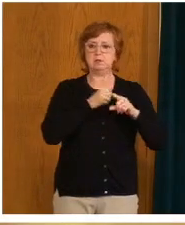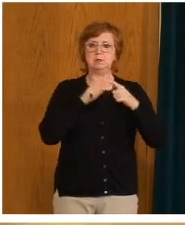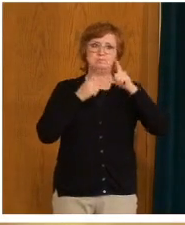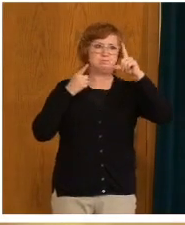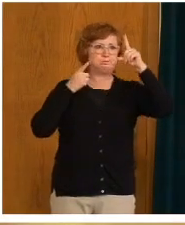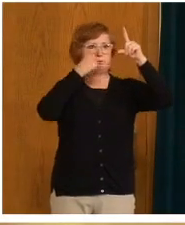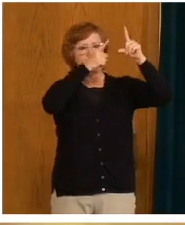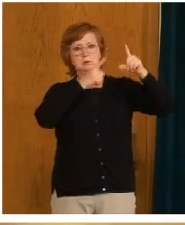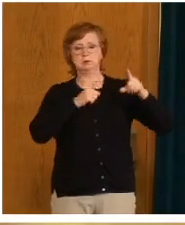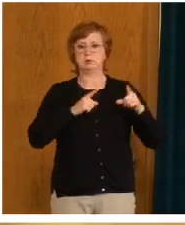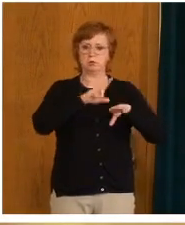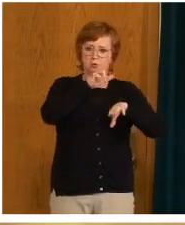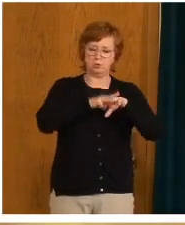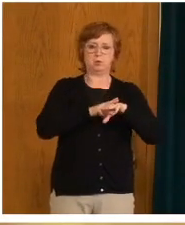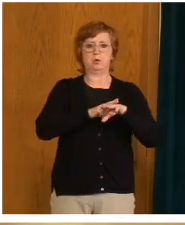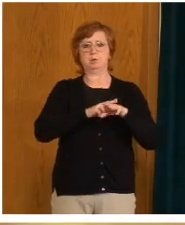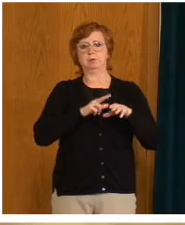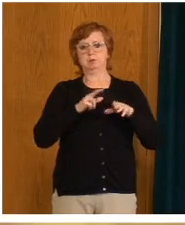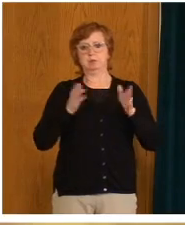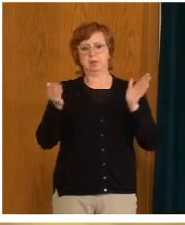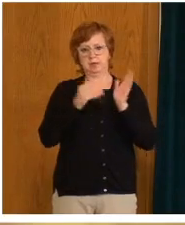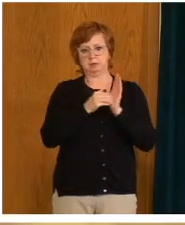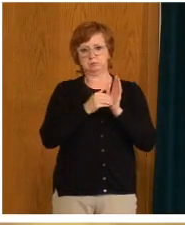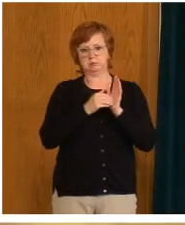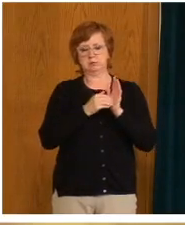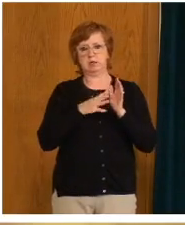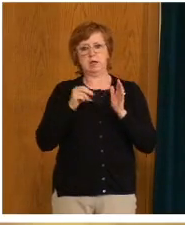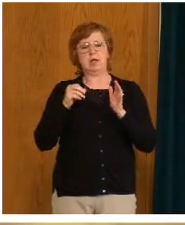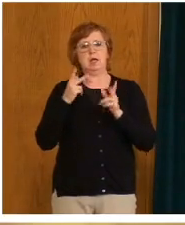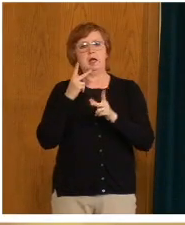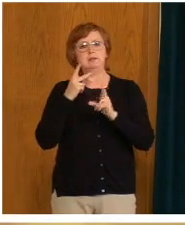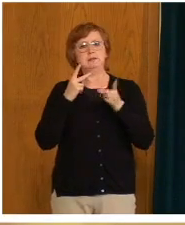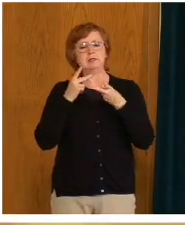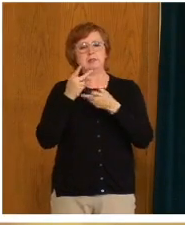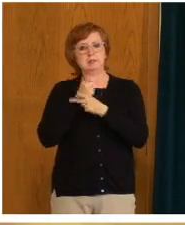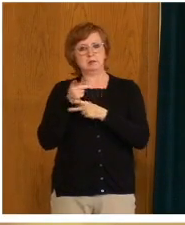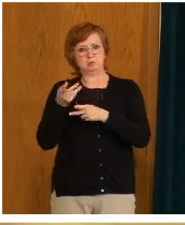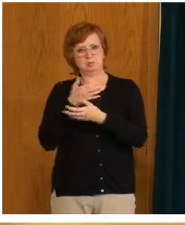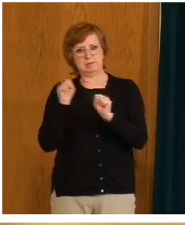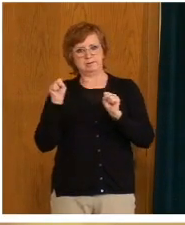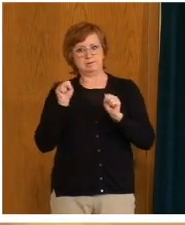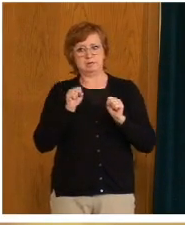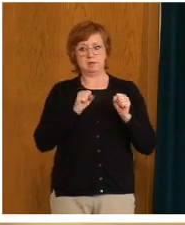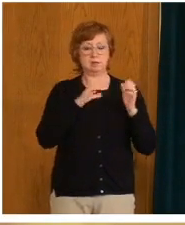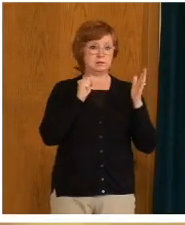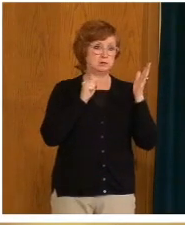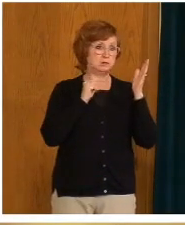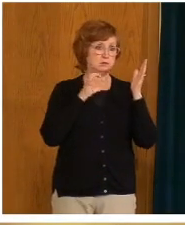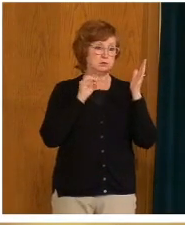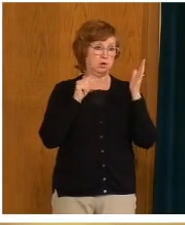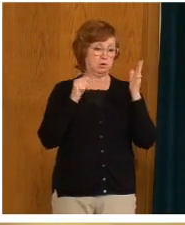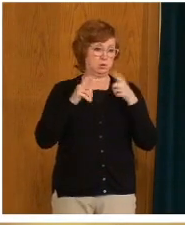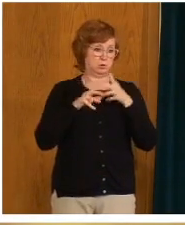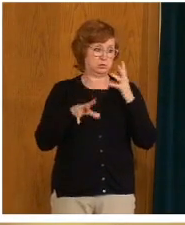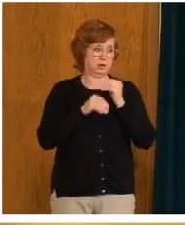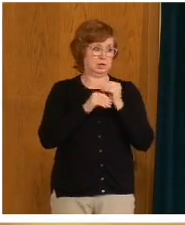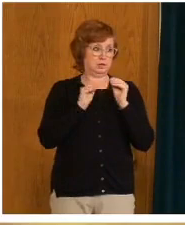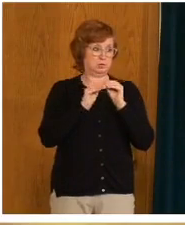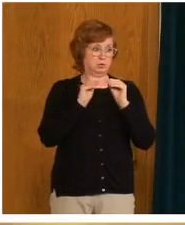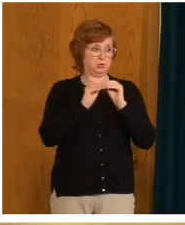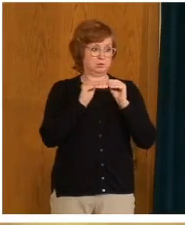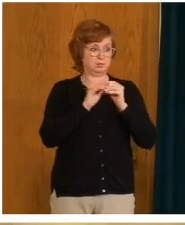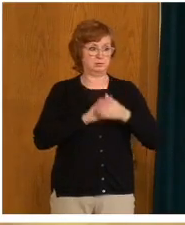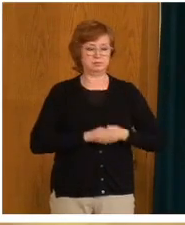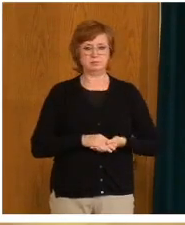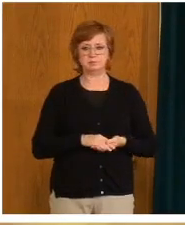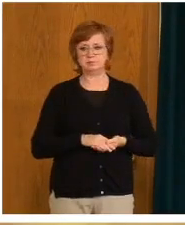to ensure your own personal safety from this virus. But Scott, do you want to speak just a little bit, because there might be some interesting data